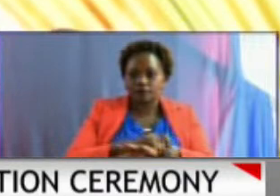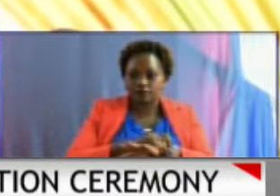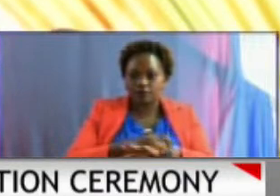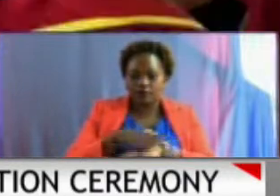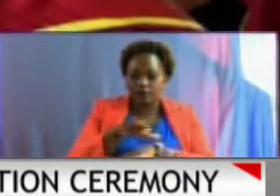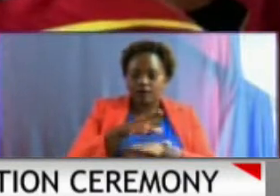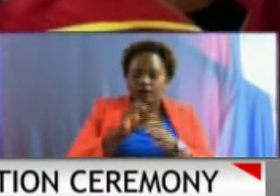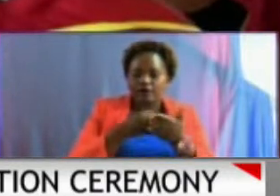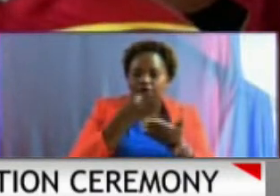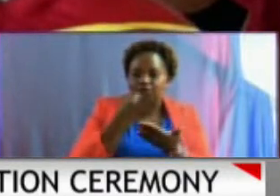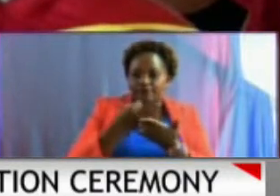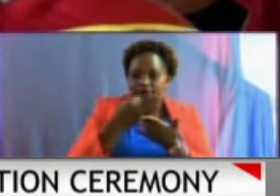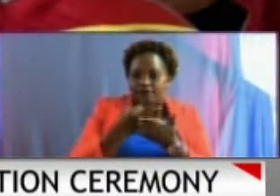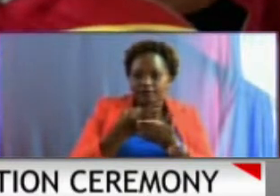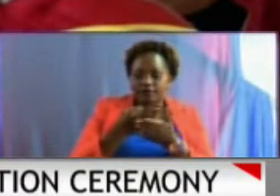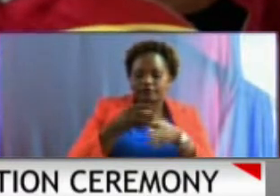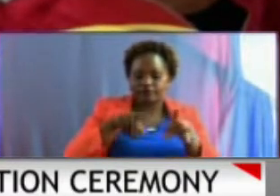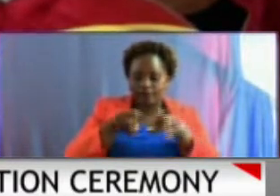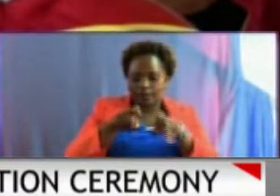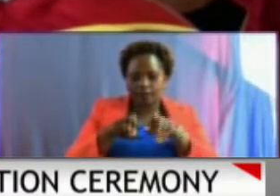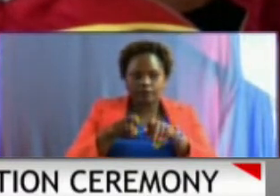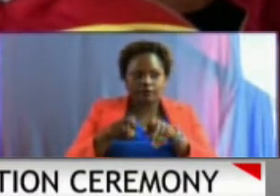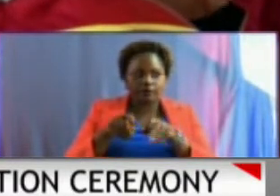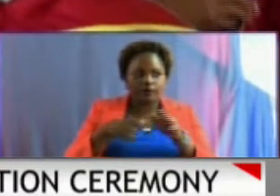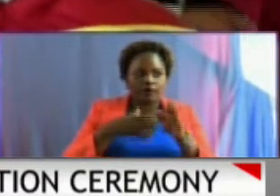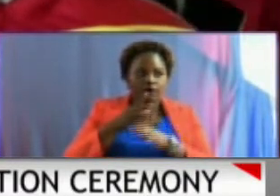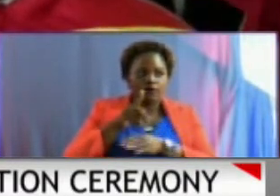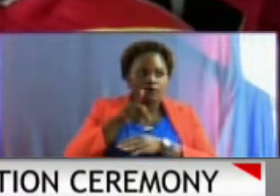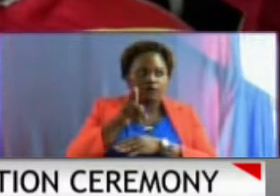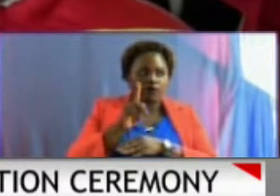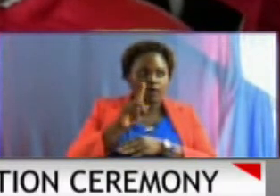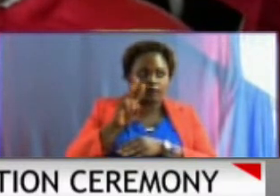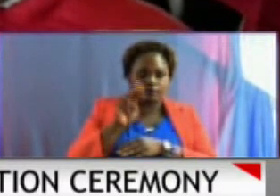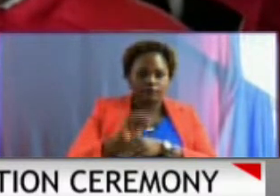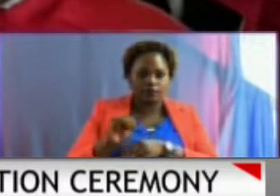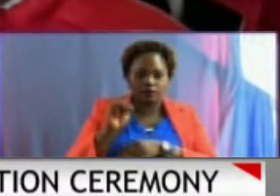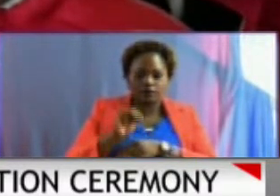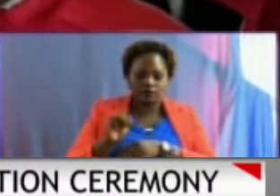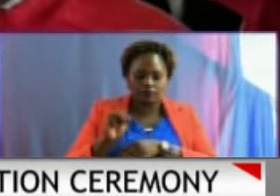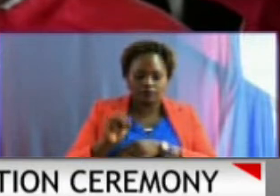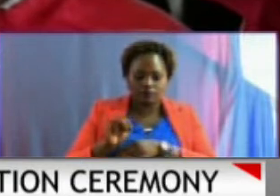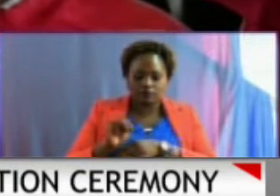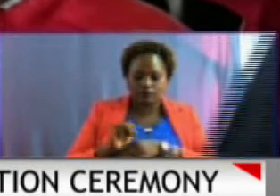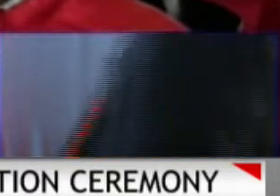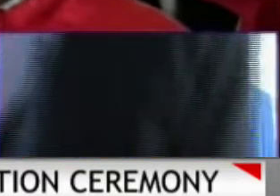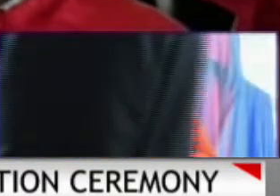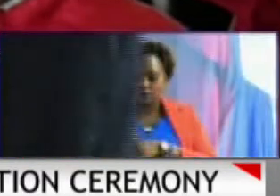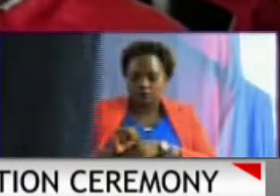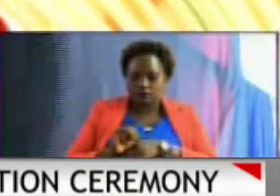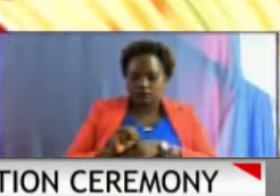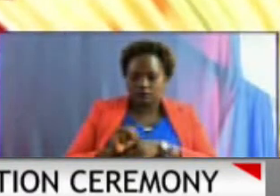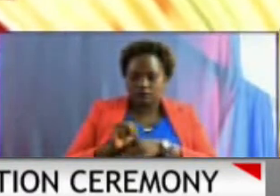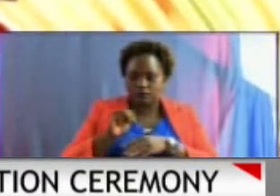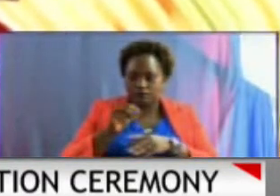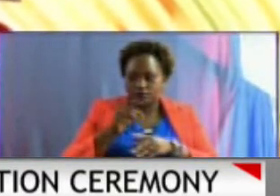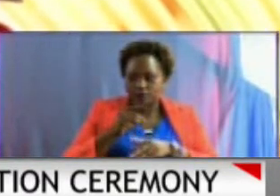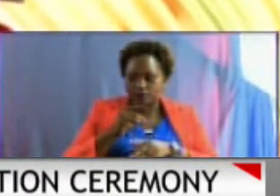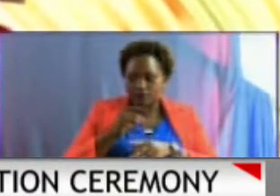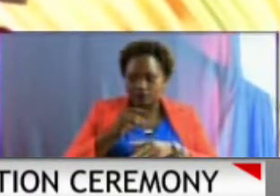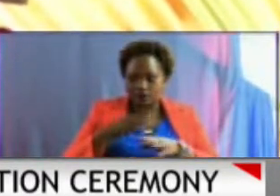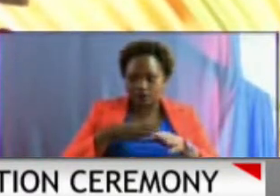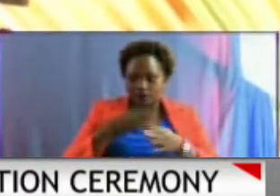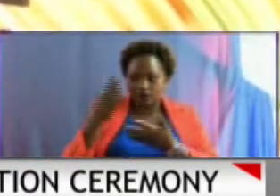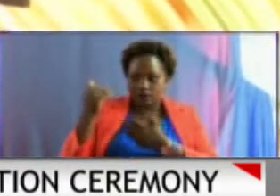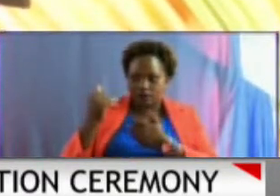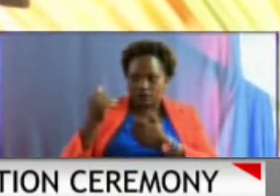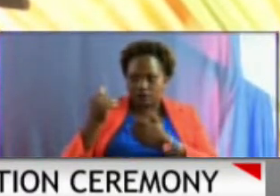endowment fund. The management has raised over 1 million shillings from staff and students. We hope to